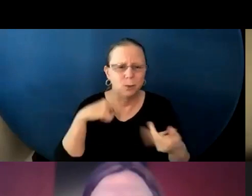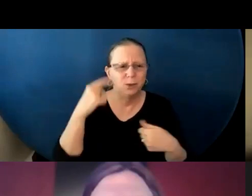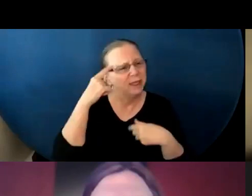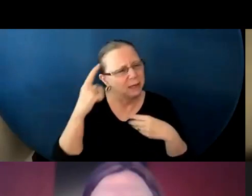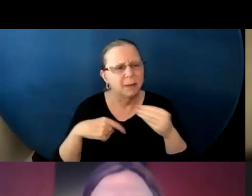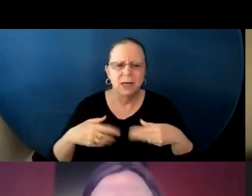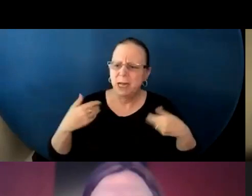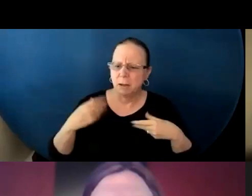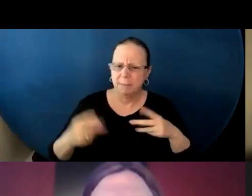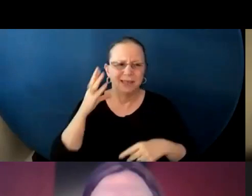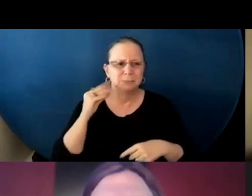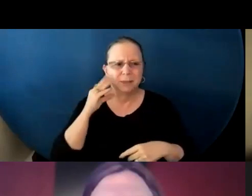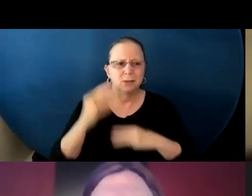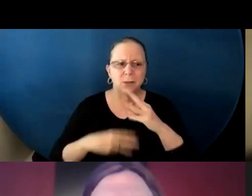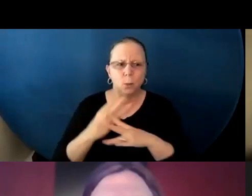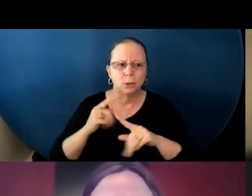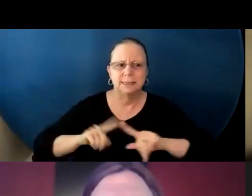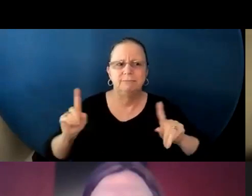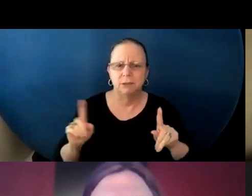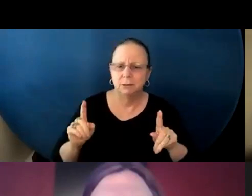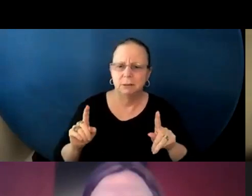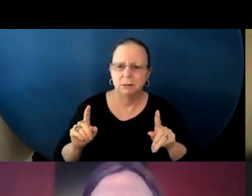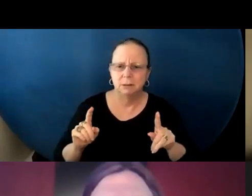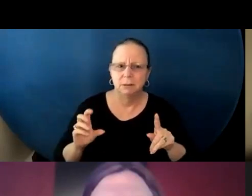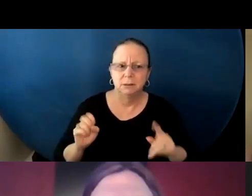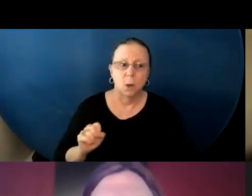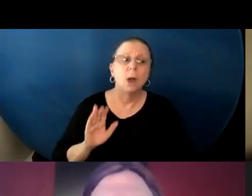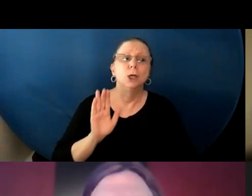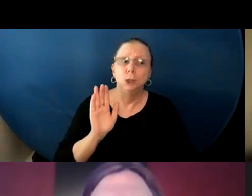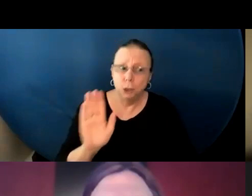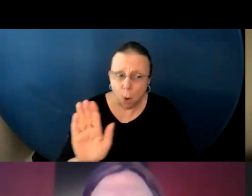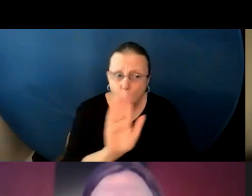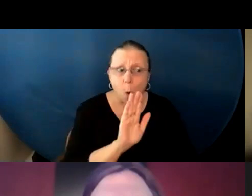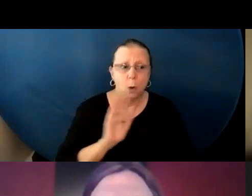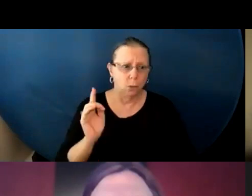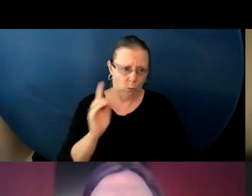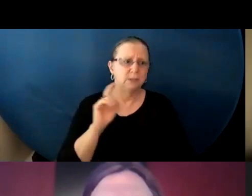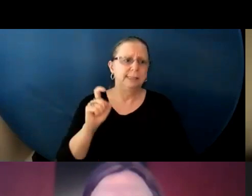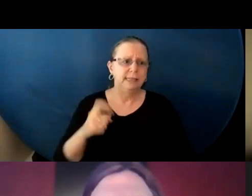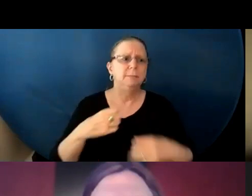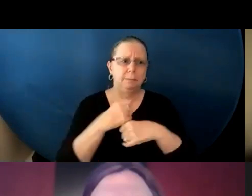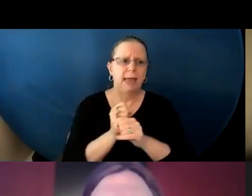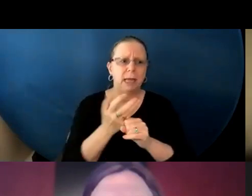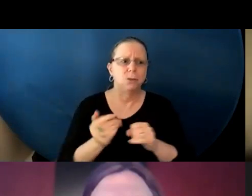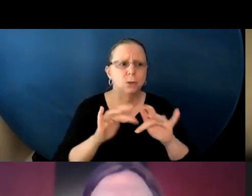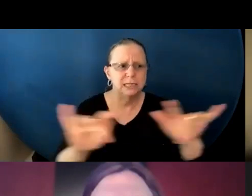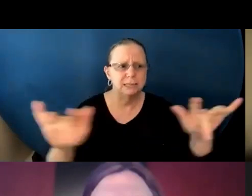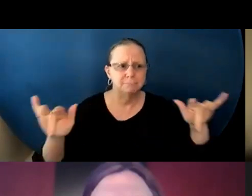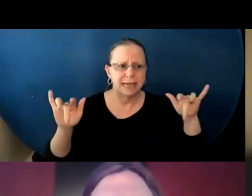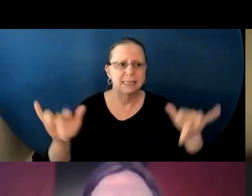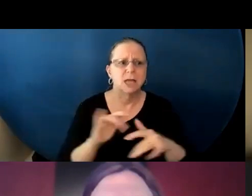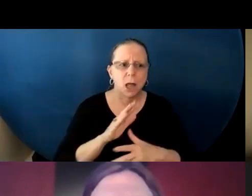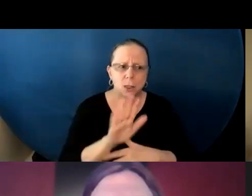people experiencing the world different. And so you are the ones who ought to be creating those spaces, those experiences